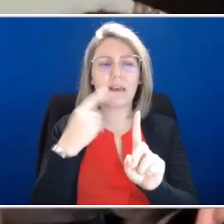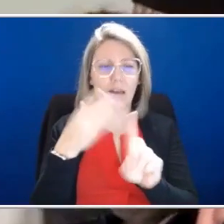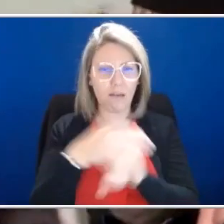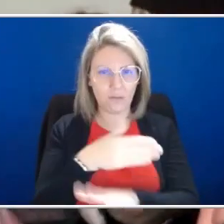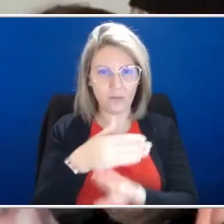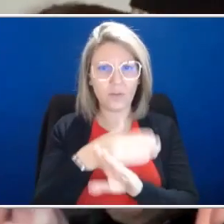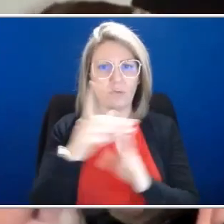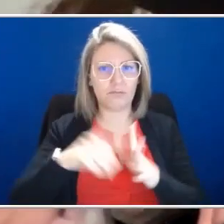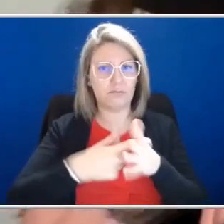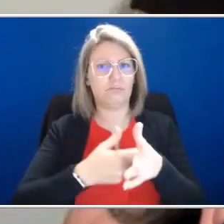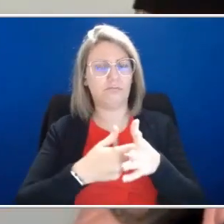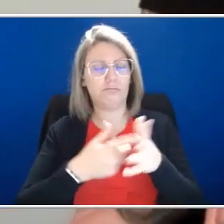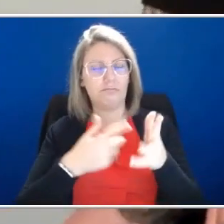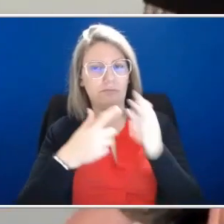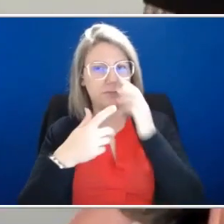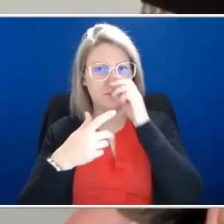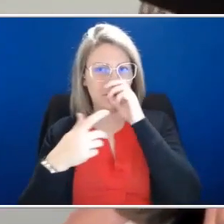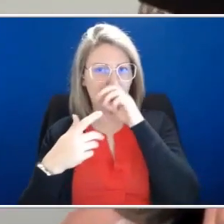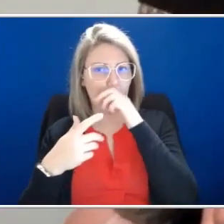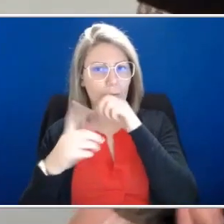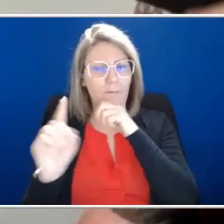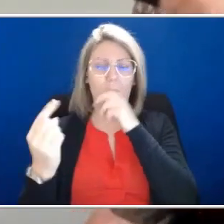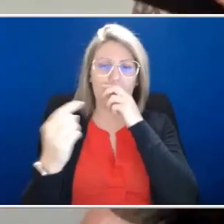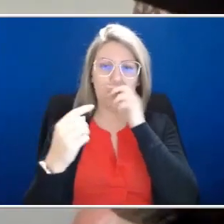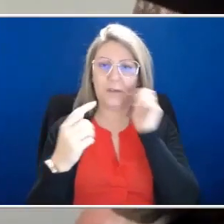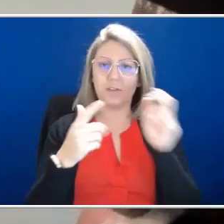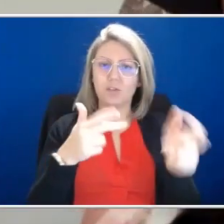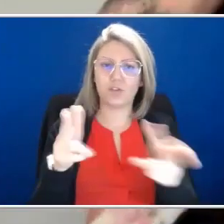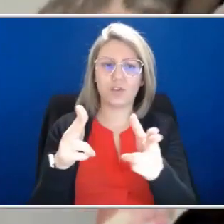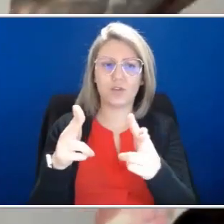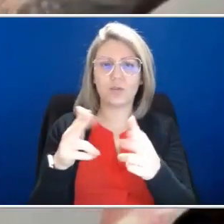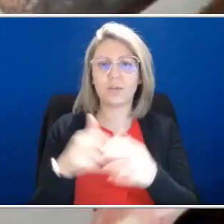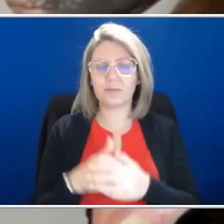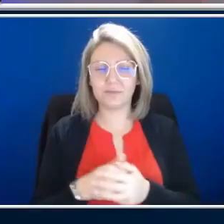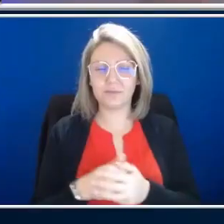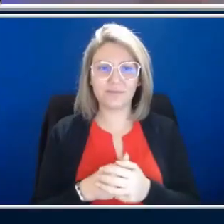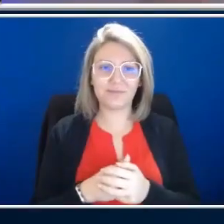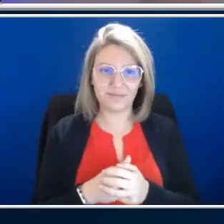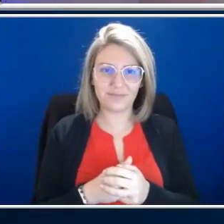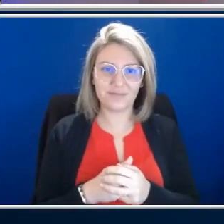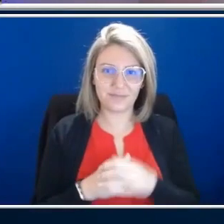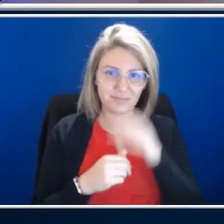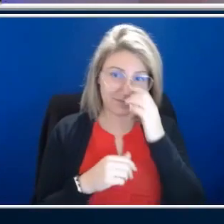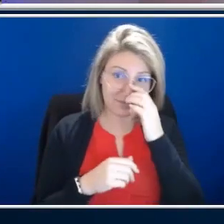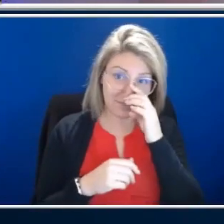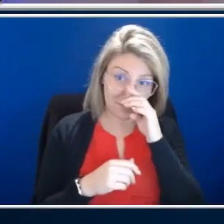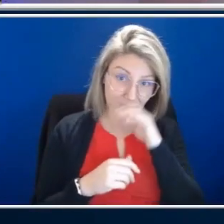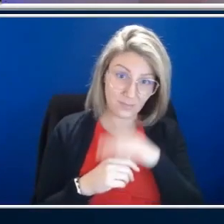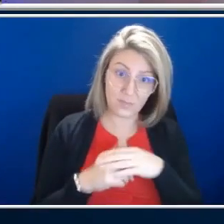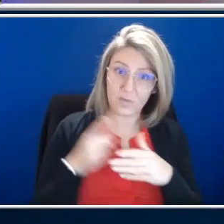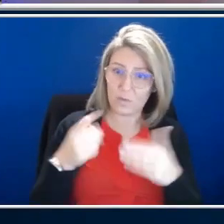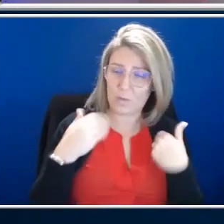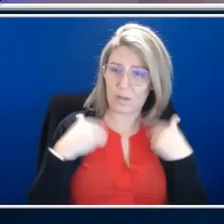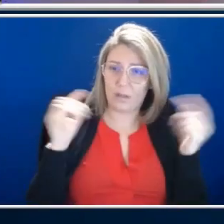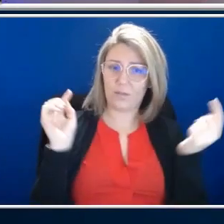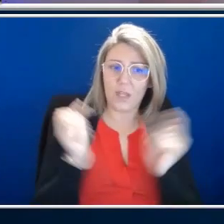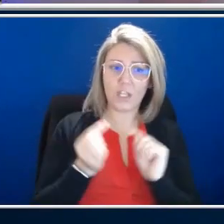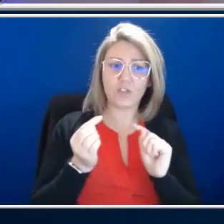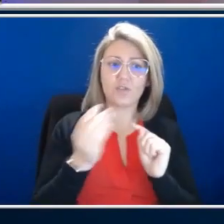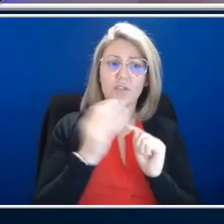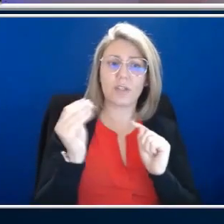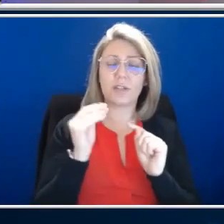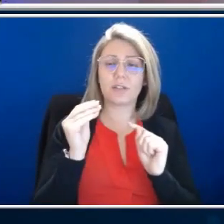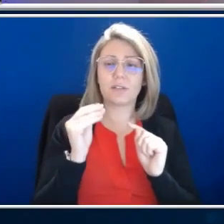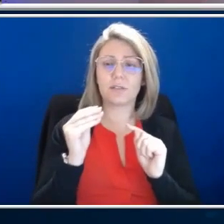was pointed in the direction of Katie. So you had your injuries and you were living